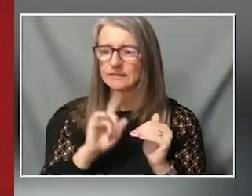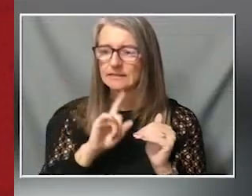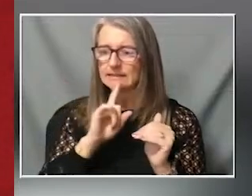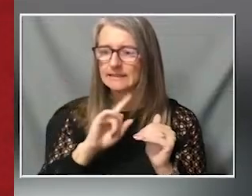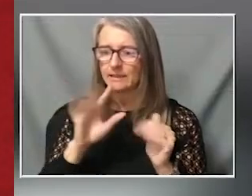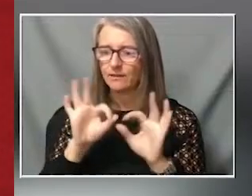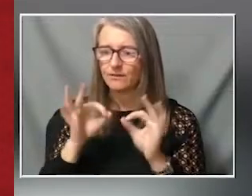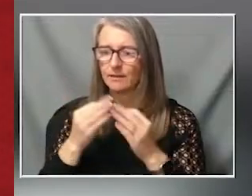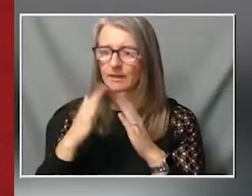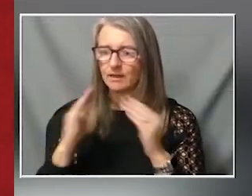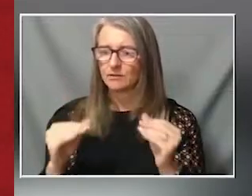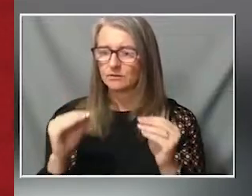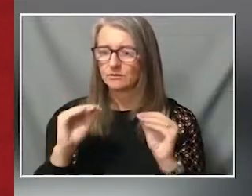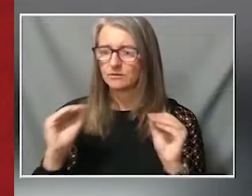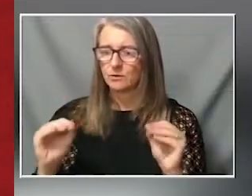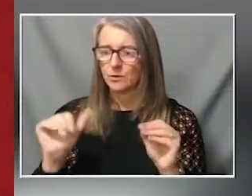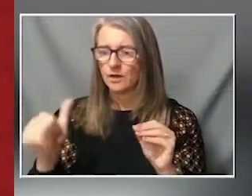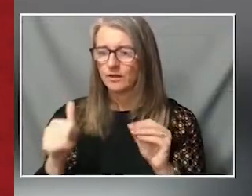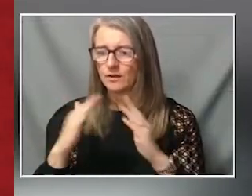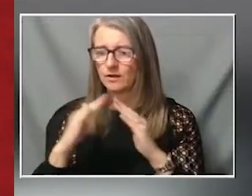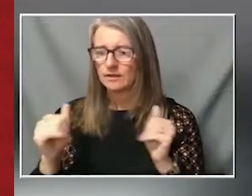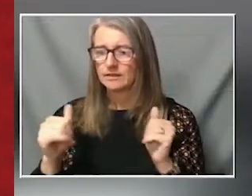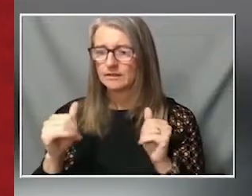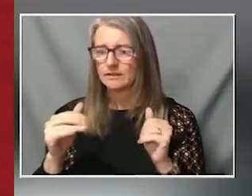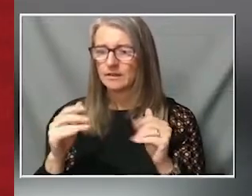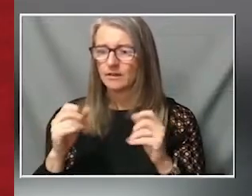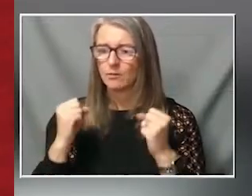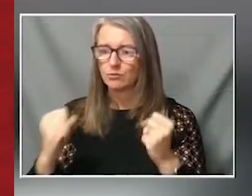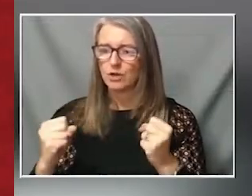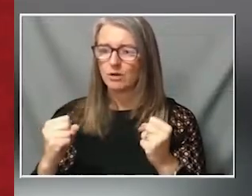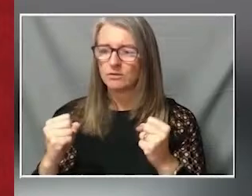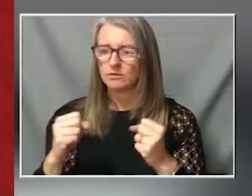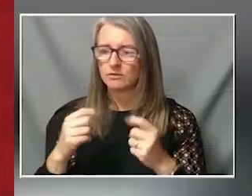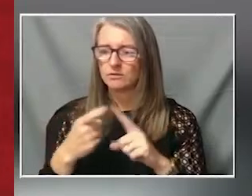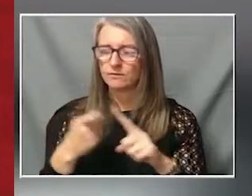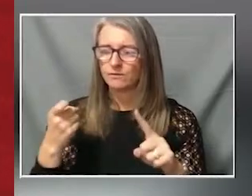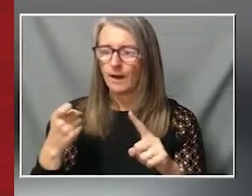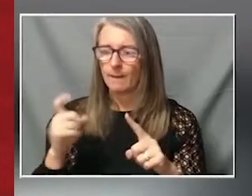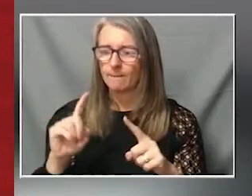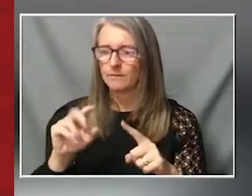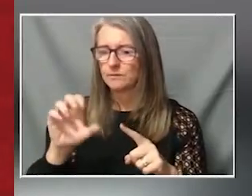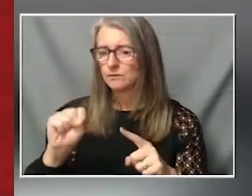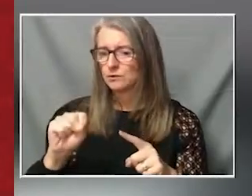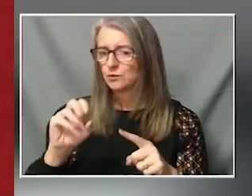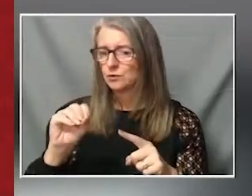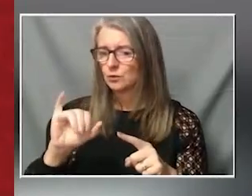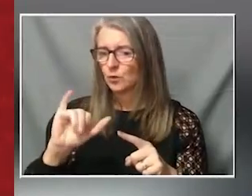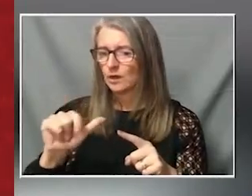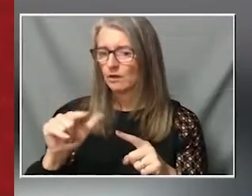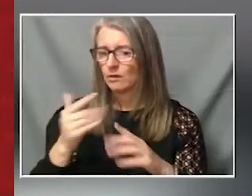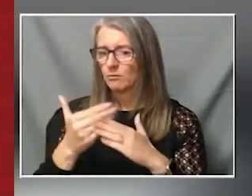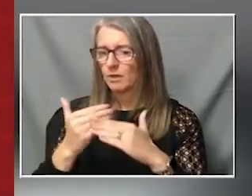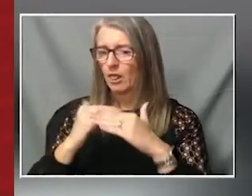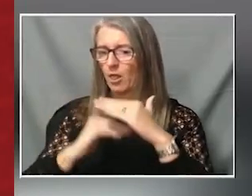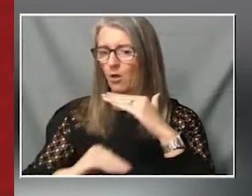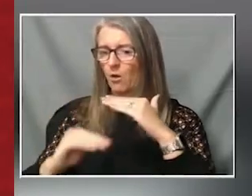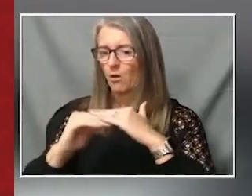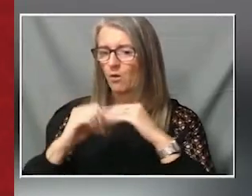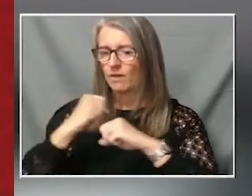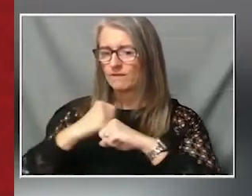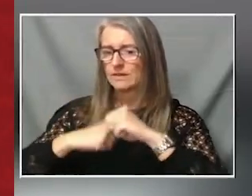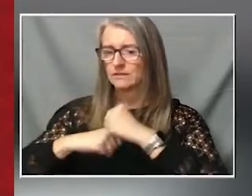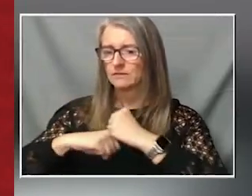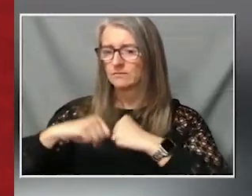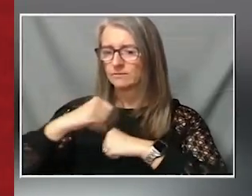house with no other information about that house is that the predominant source of radon is going to be the soil beneath the foundation. Granite